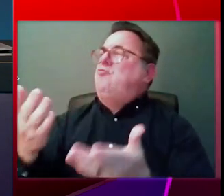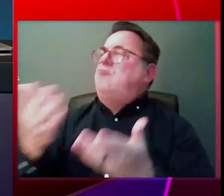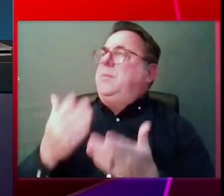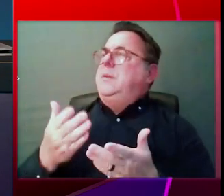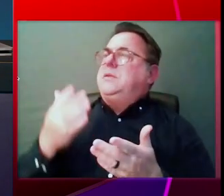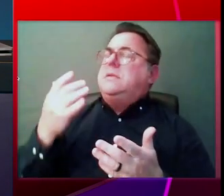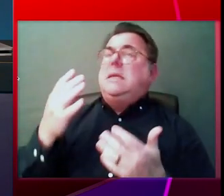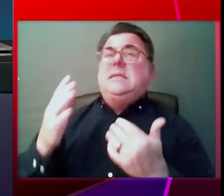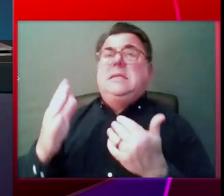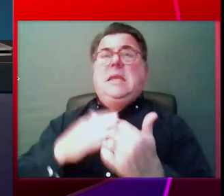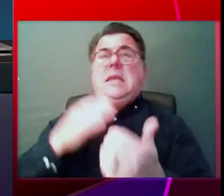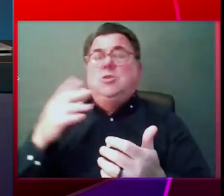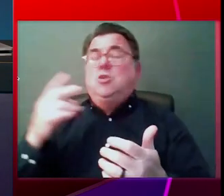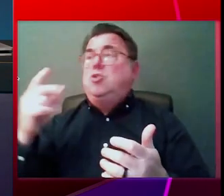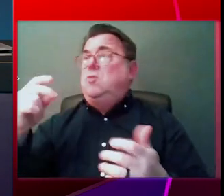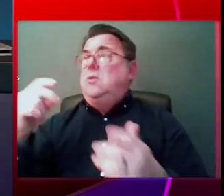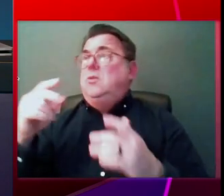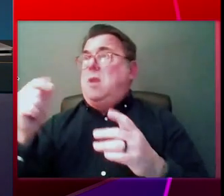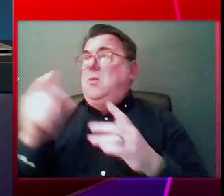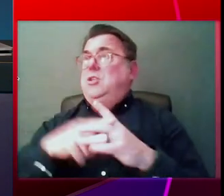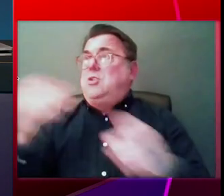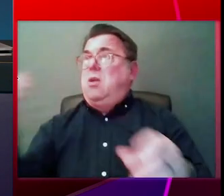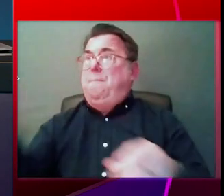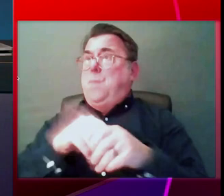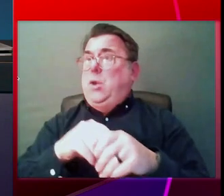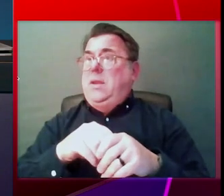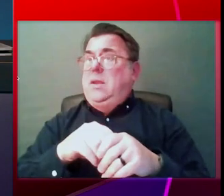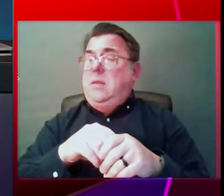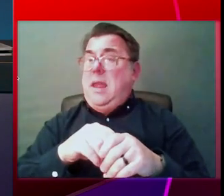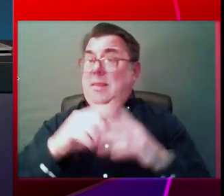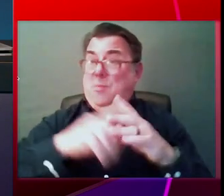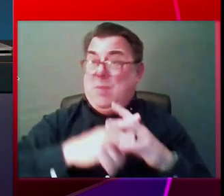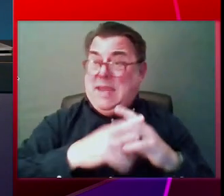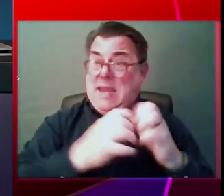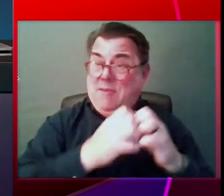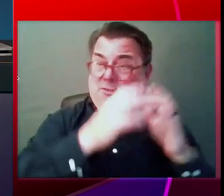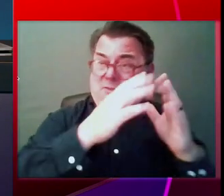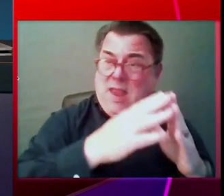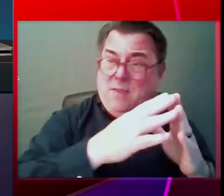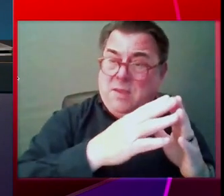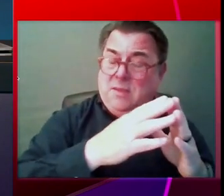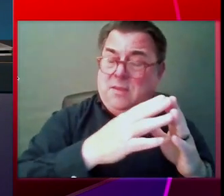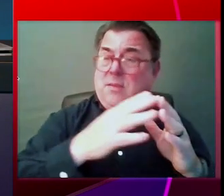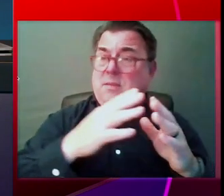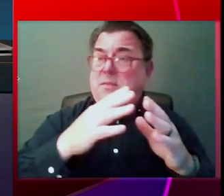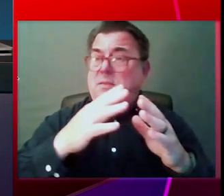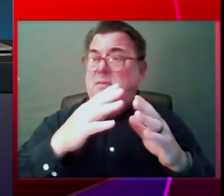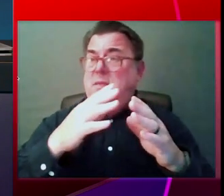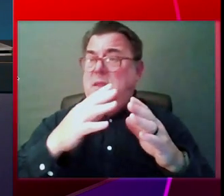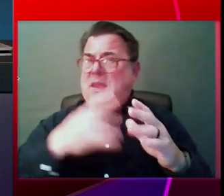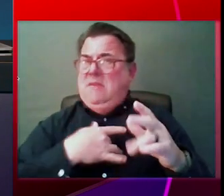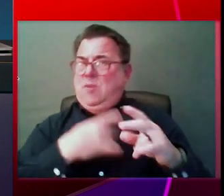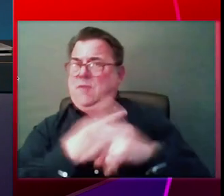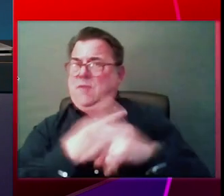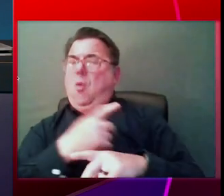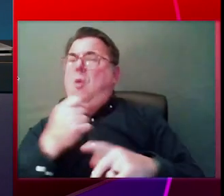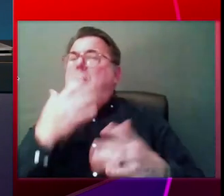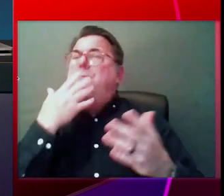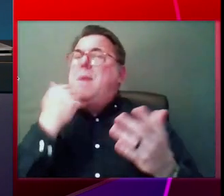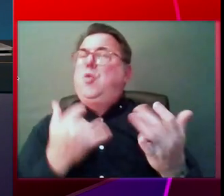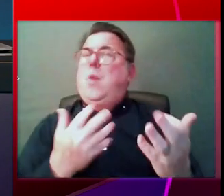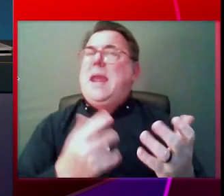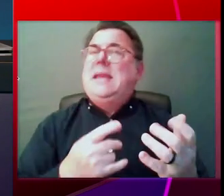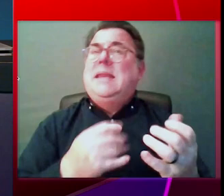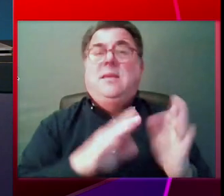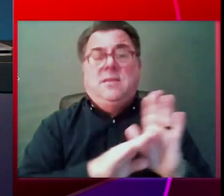get it plugged in, right, when you're getting started, if you can anticipate, you know, the needs that you'll have? Or do you have any of the microservices